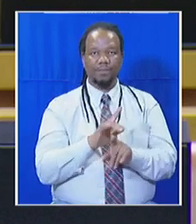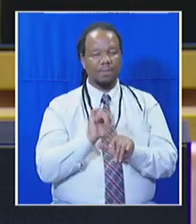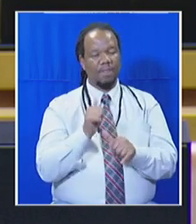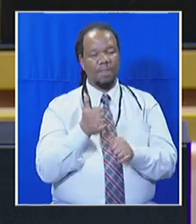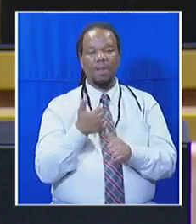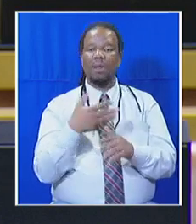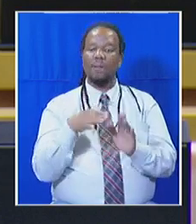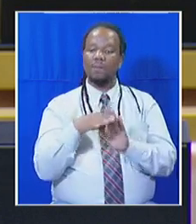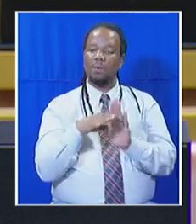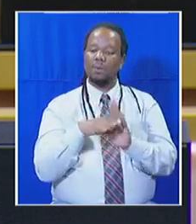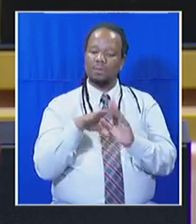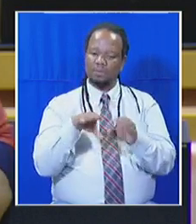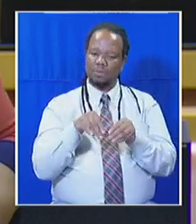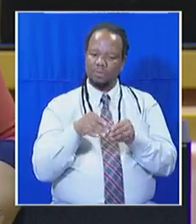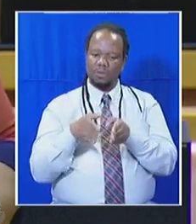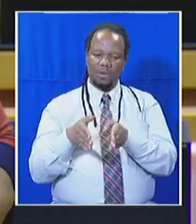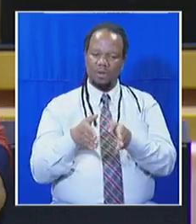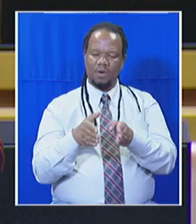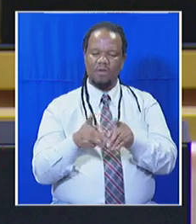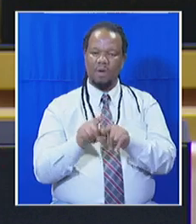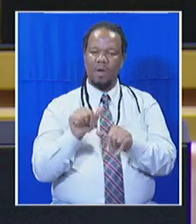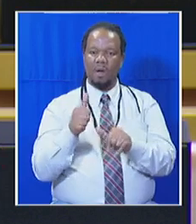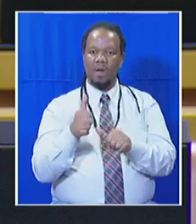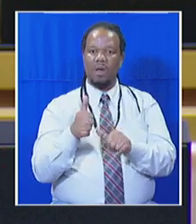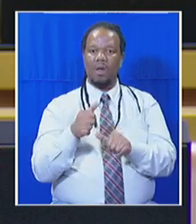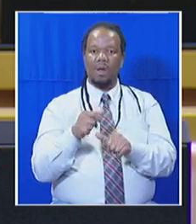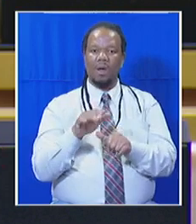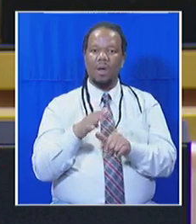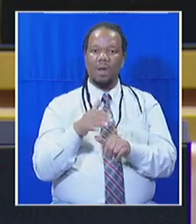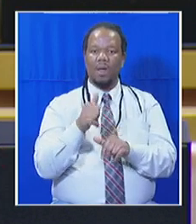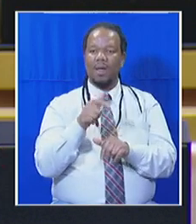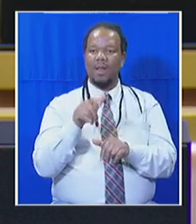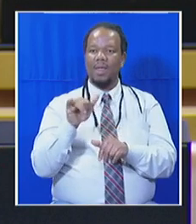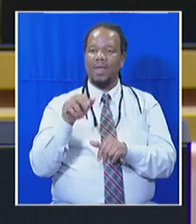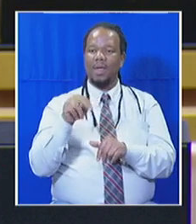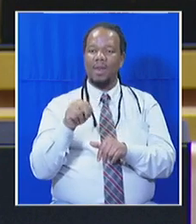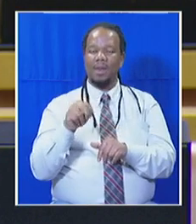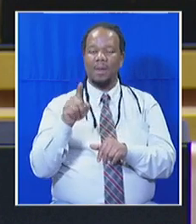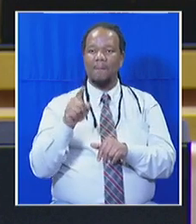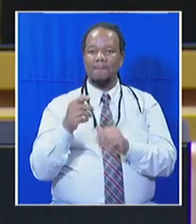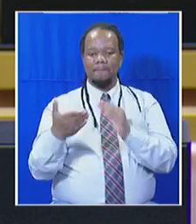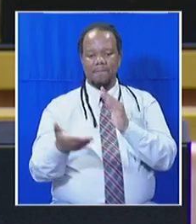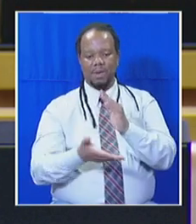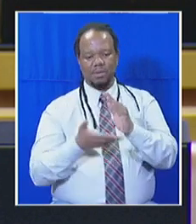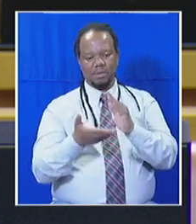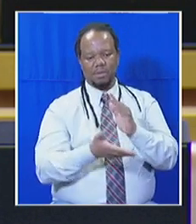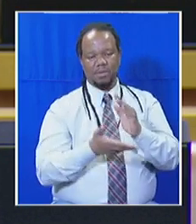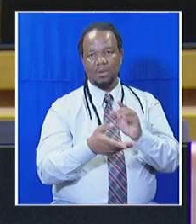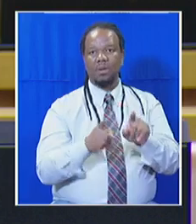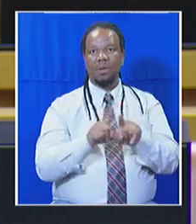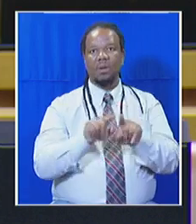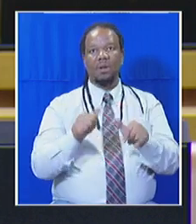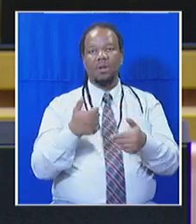part of the eradication of invading alien plants, the eradication of illegal water use, the development of surface